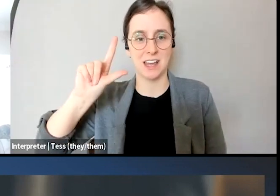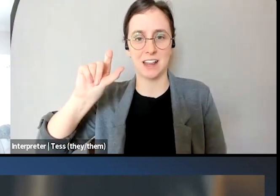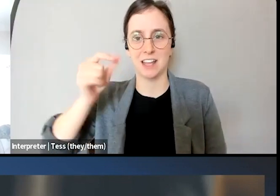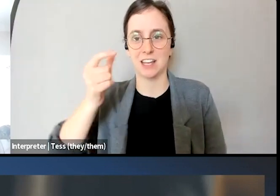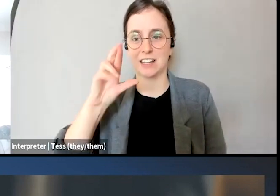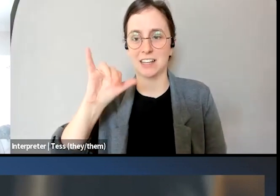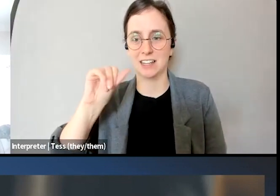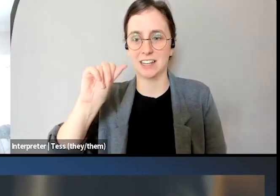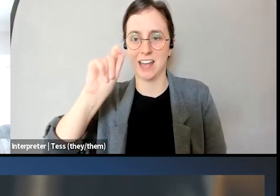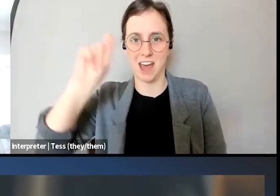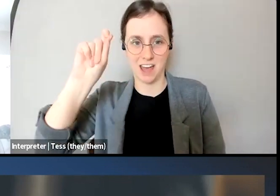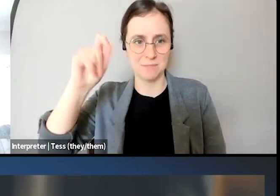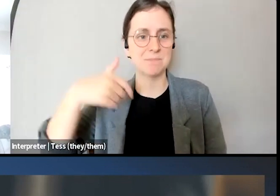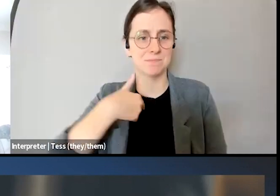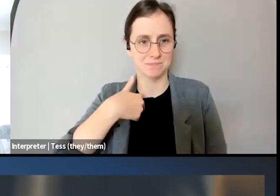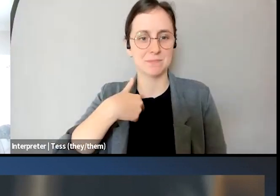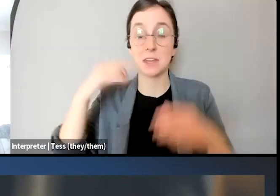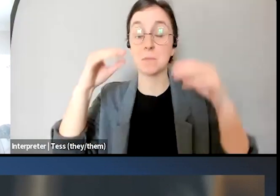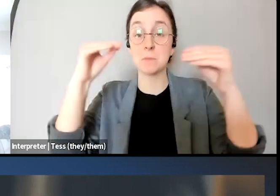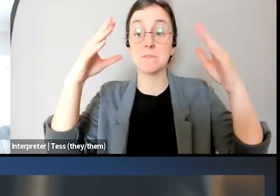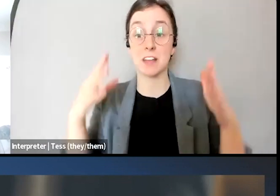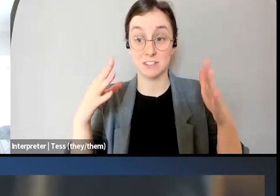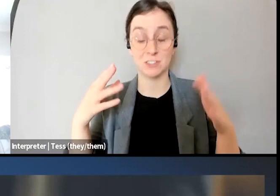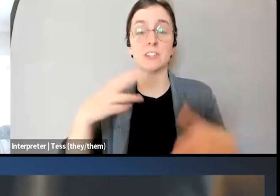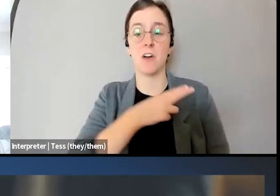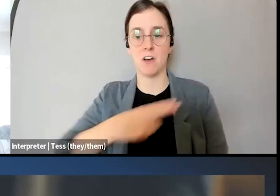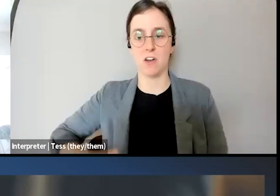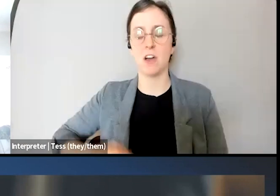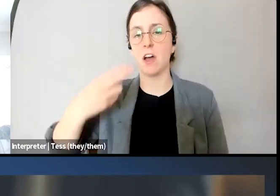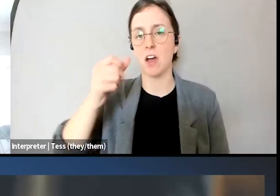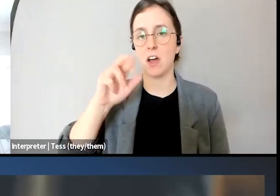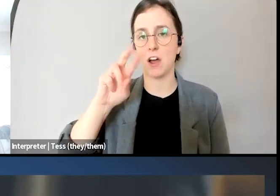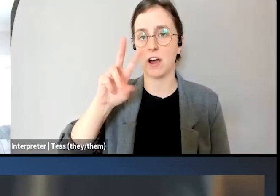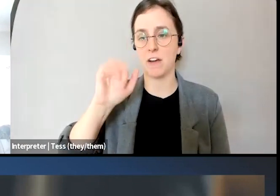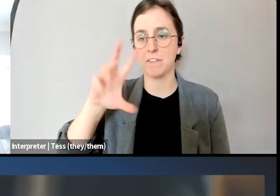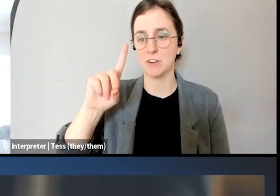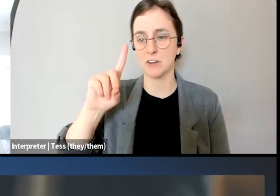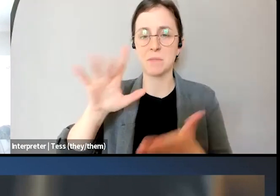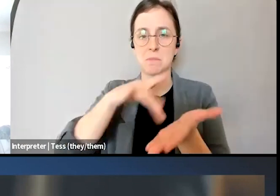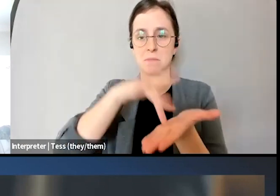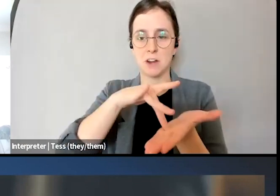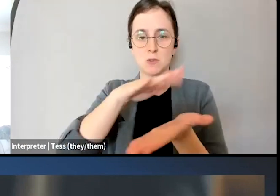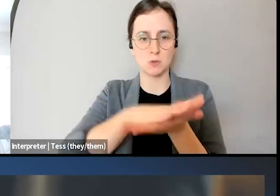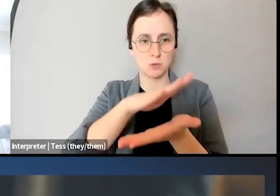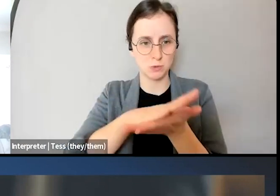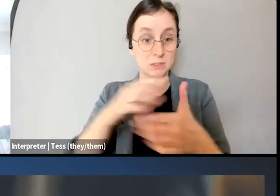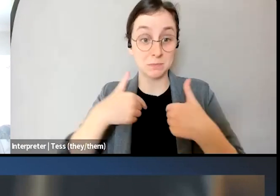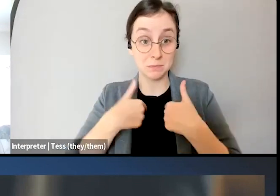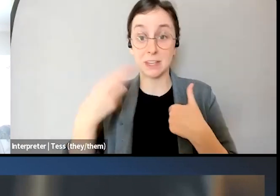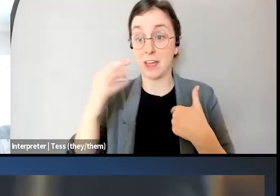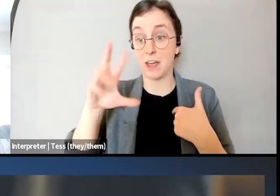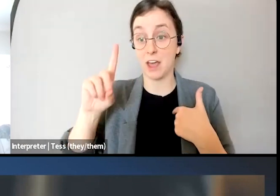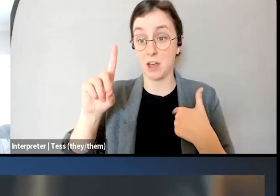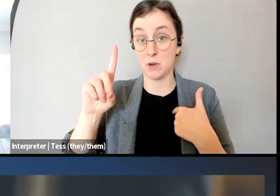Institute, and I'm a professor at Harvard Medical School. I, together with Howard Goldman, I'm the co-chair of the Forum